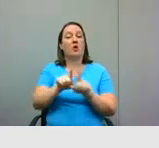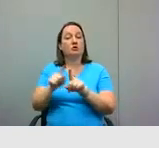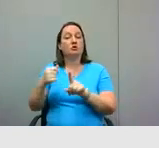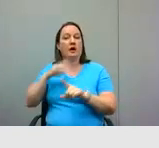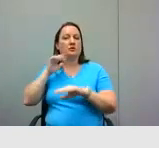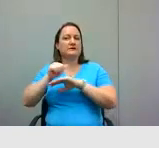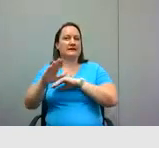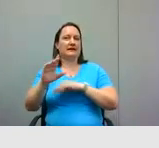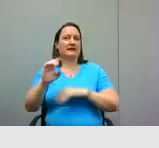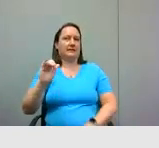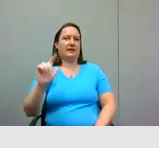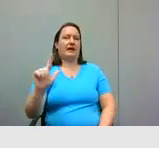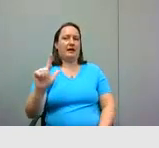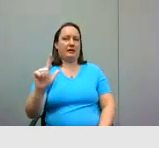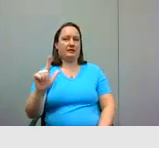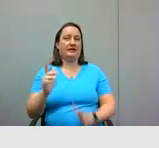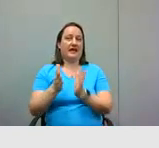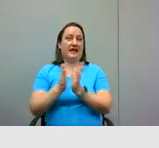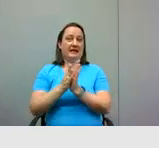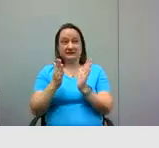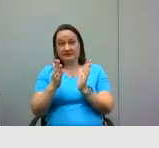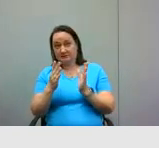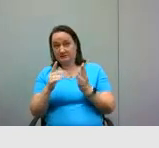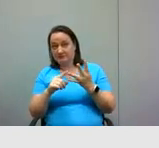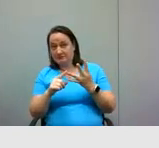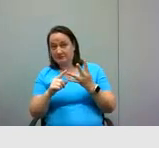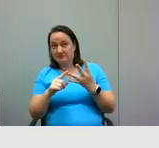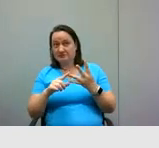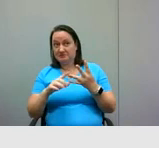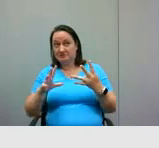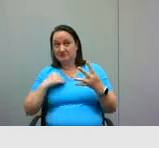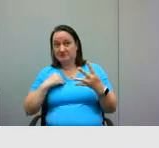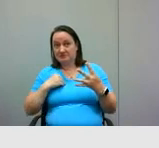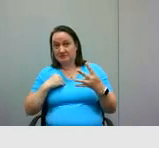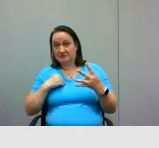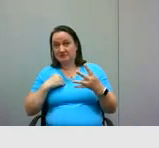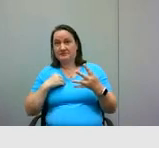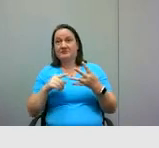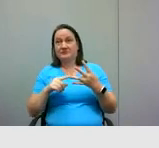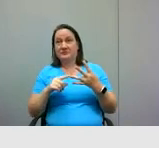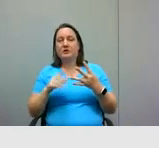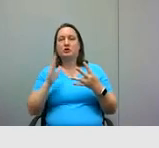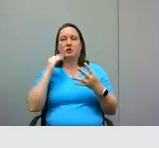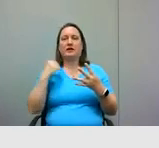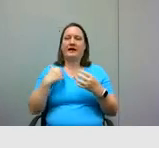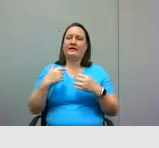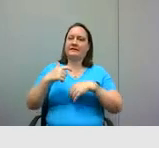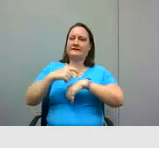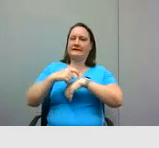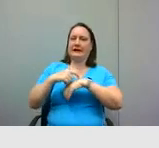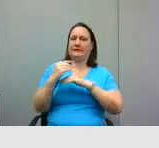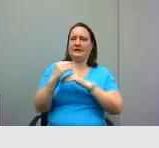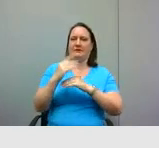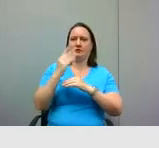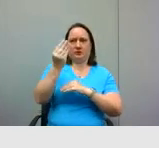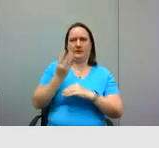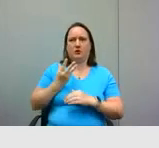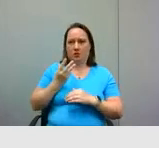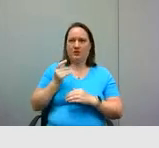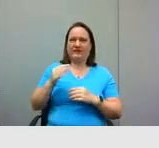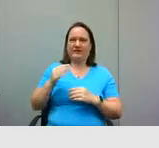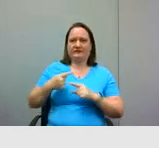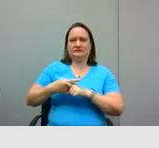email asking if the 21st is okay with everybody, and you will have an expiration date on letting me know if it's